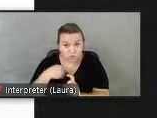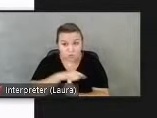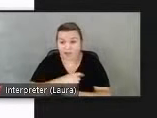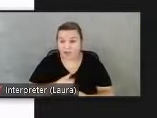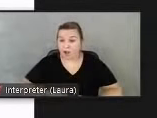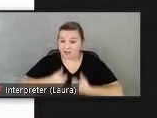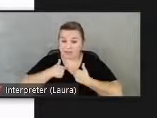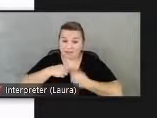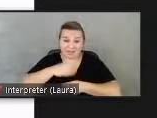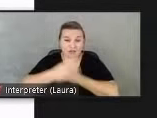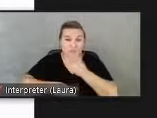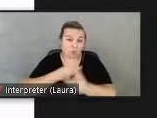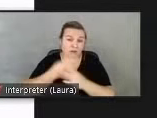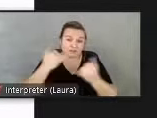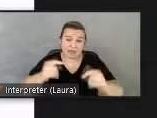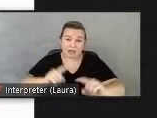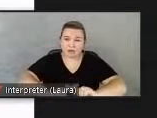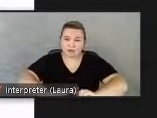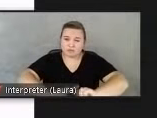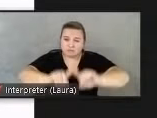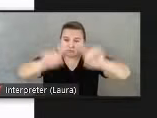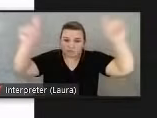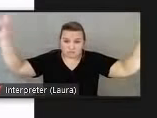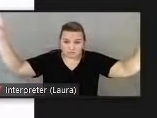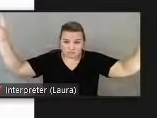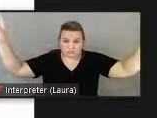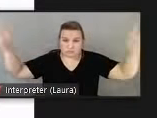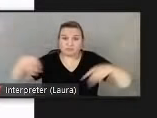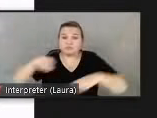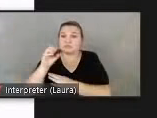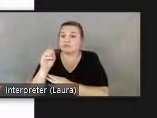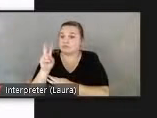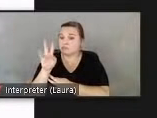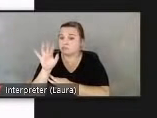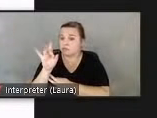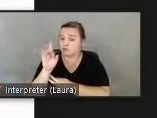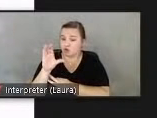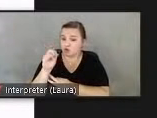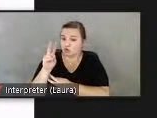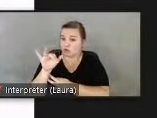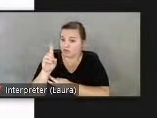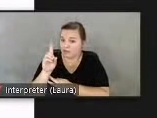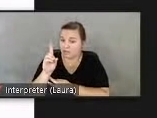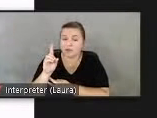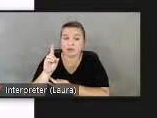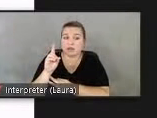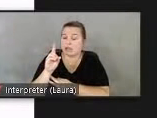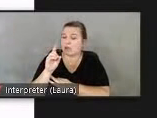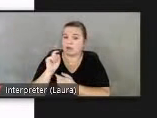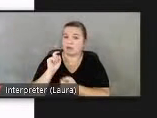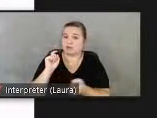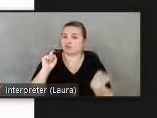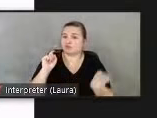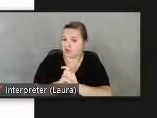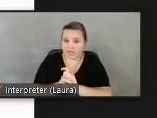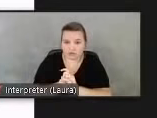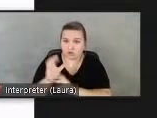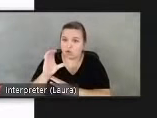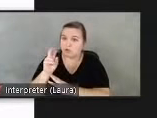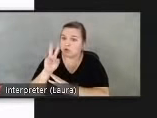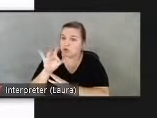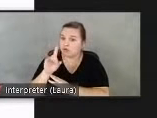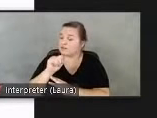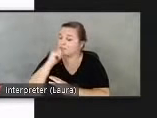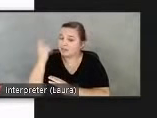world. COVID was not a term that all of us knew at the beginning of January. COVID was not something we discussed.